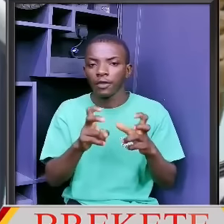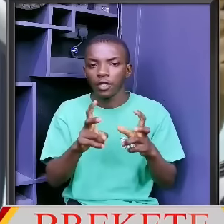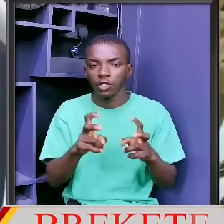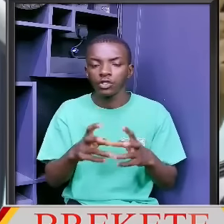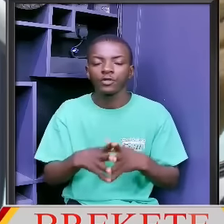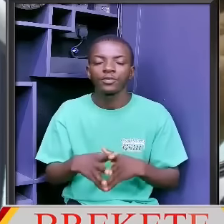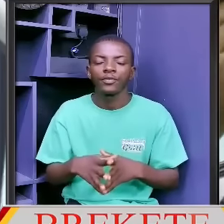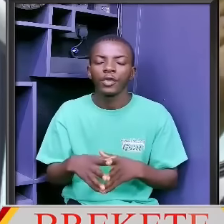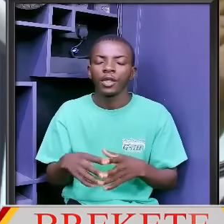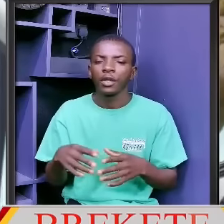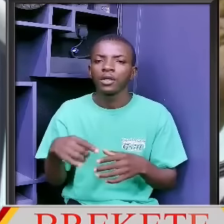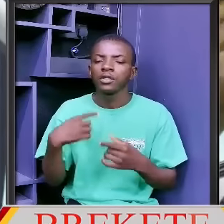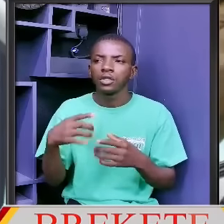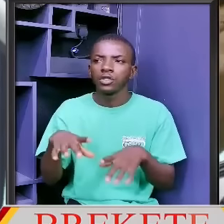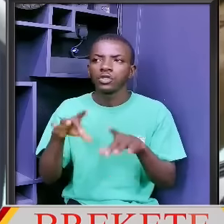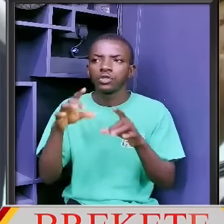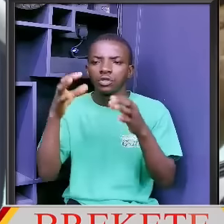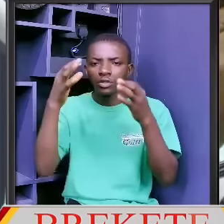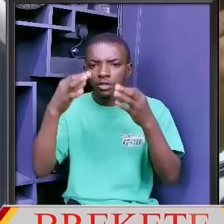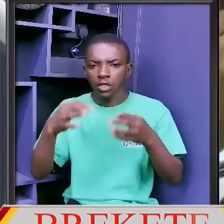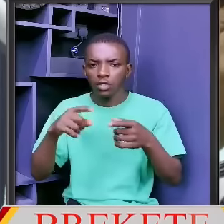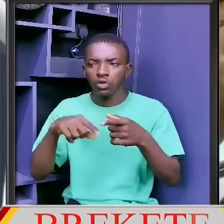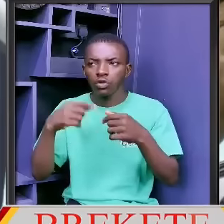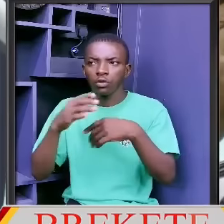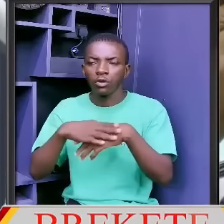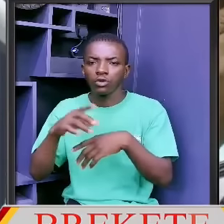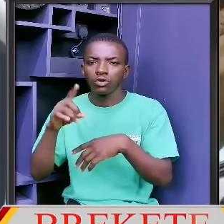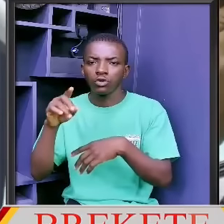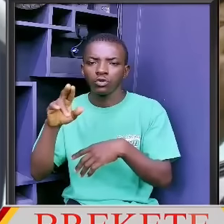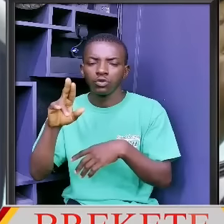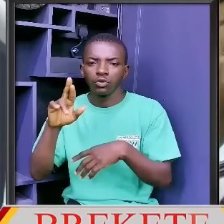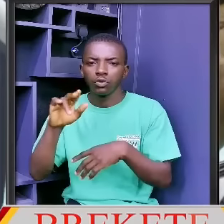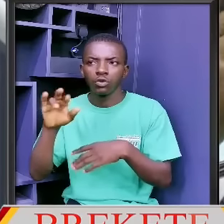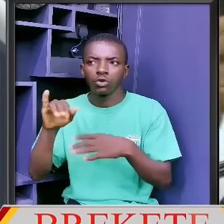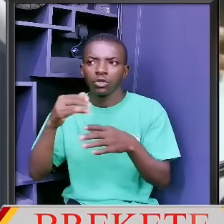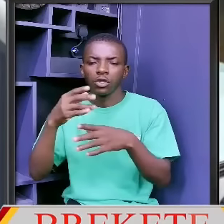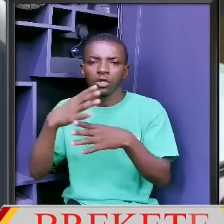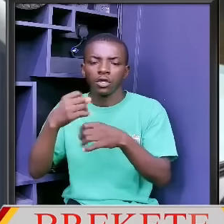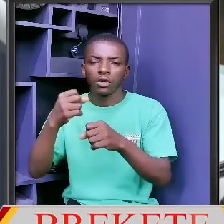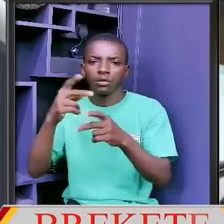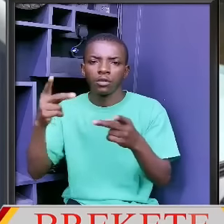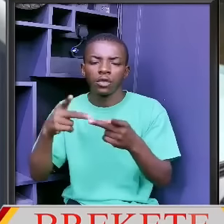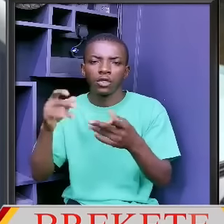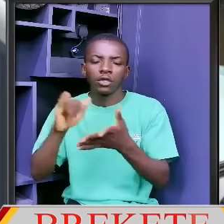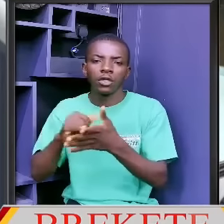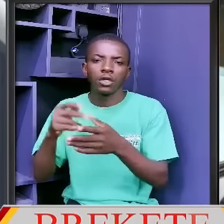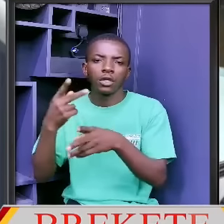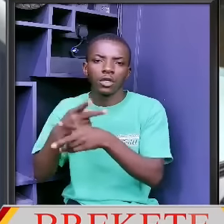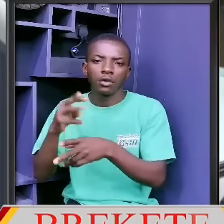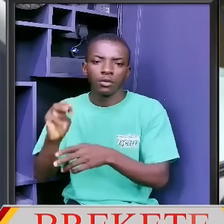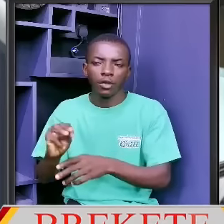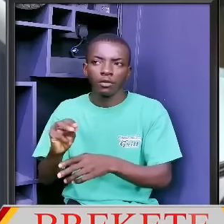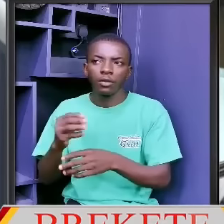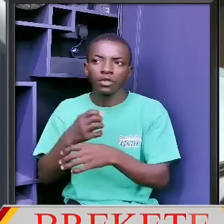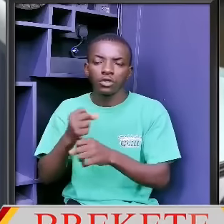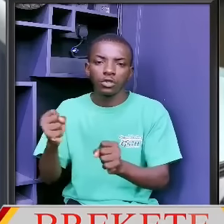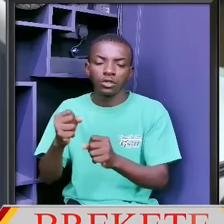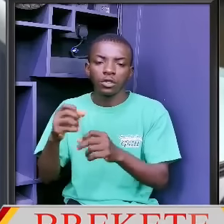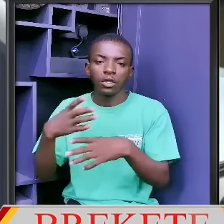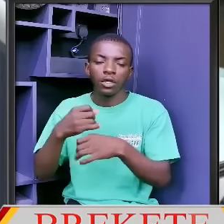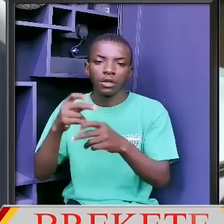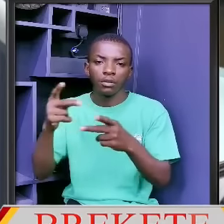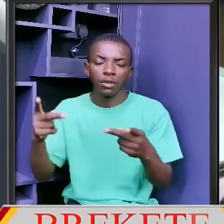Mm. So and I decided to come down to Zuru and get place I can keep them. And I successfully get